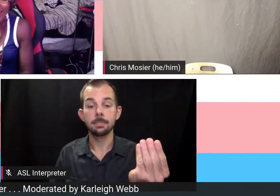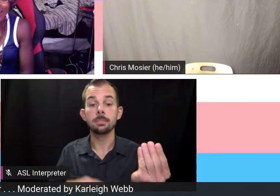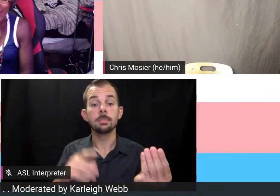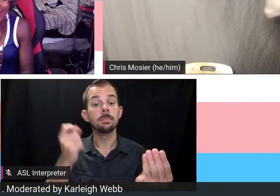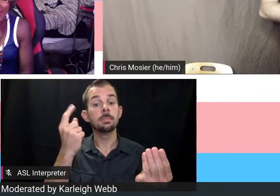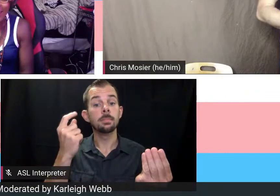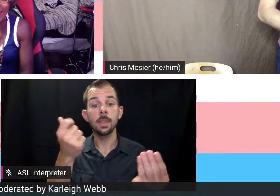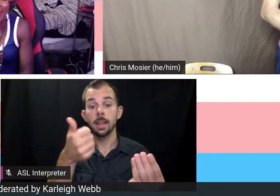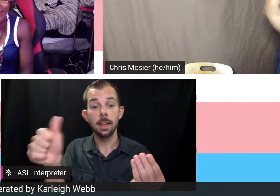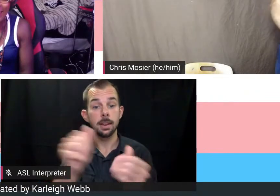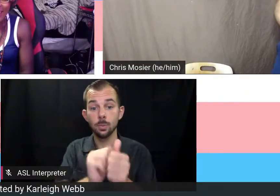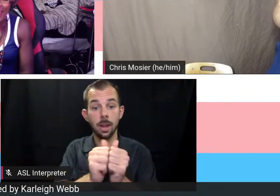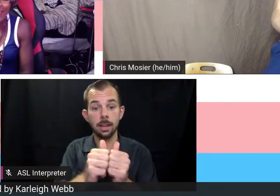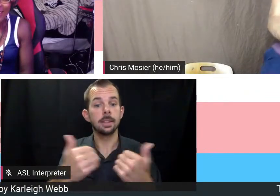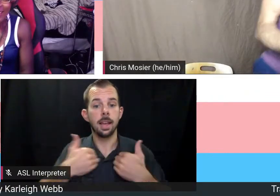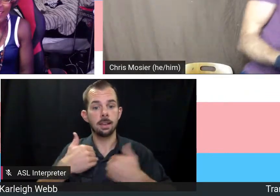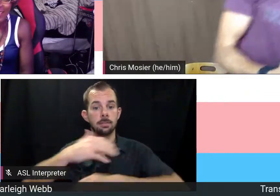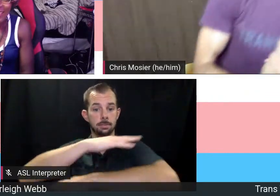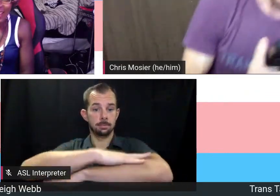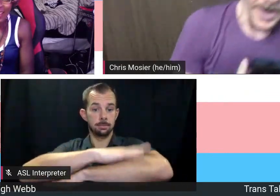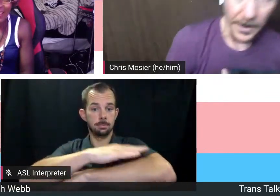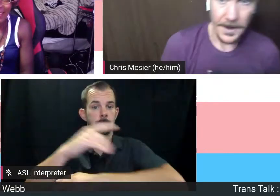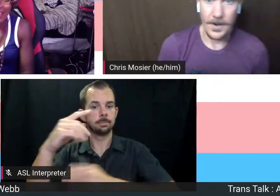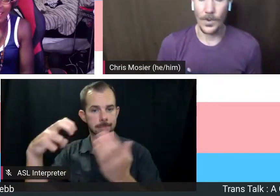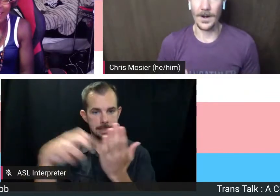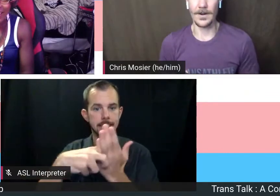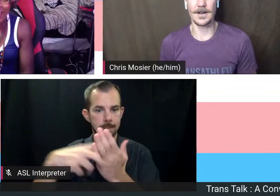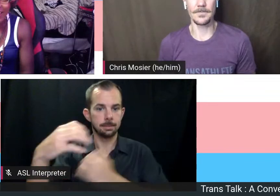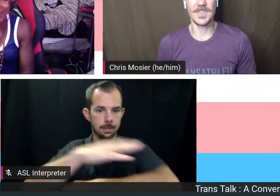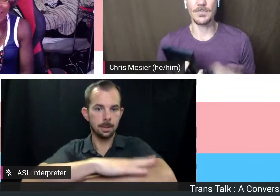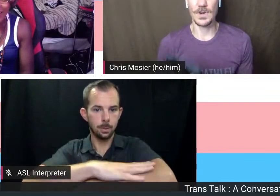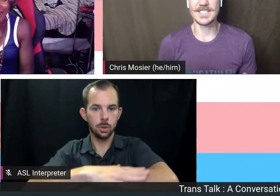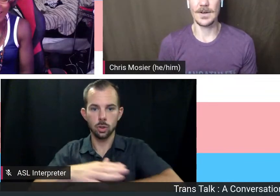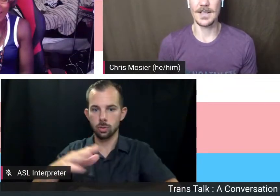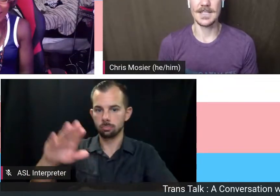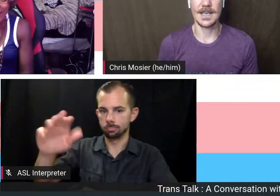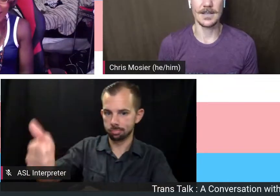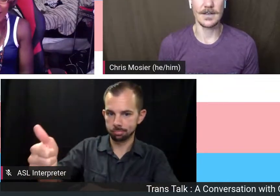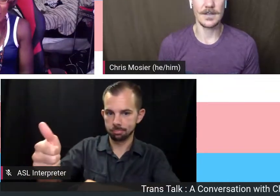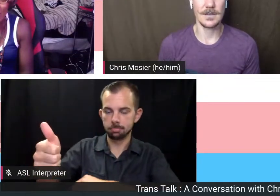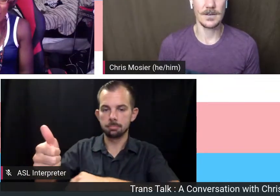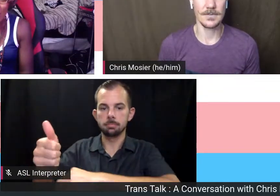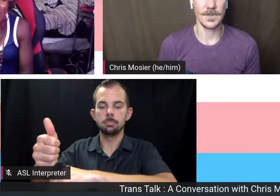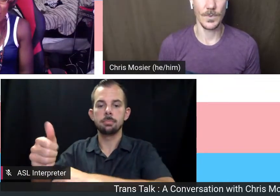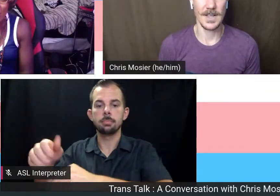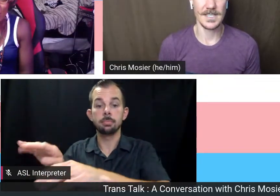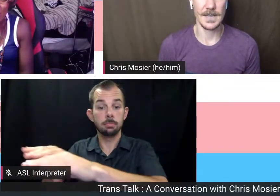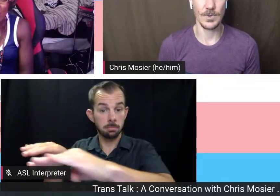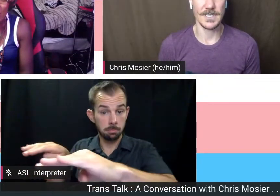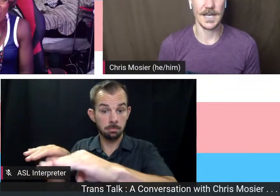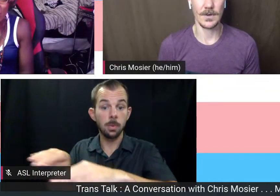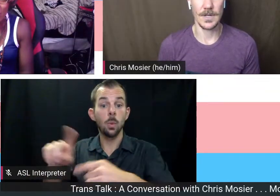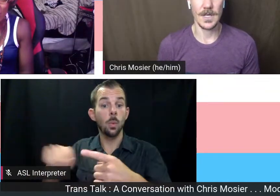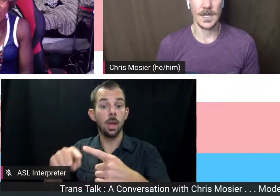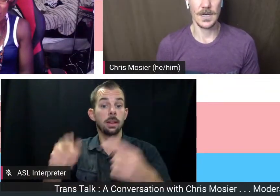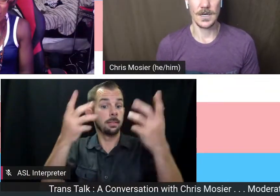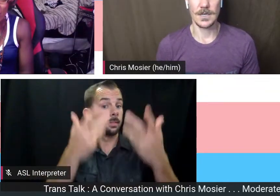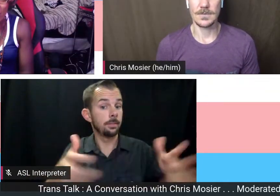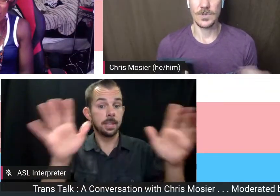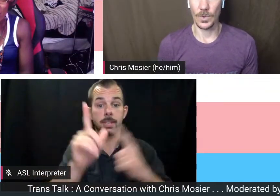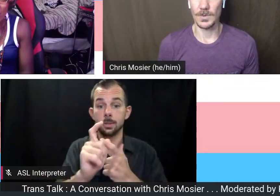ticket counter. You know all this, Karleigh, but I'm just going to explain. Yeah. Where they print out at the end of the race, they print